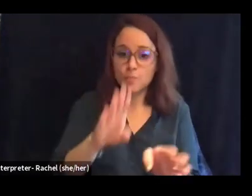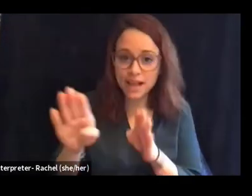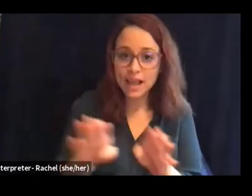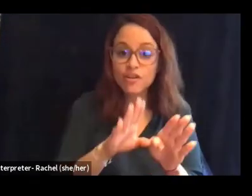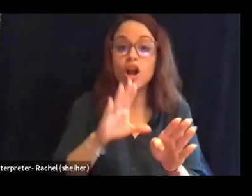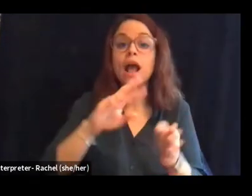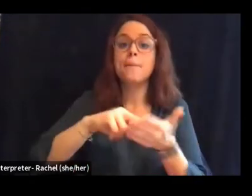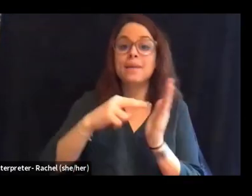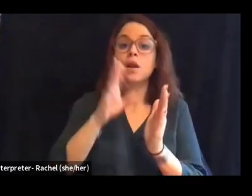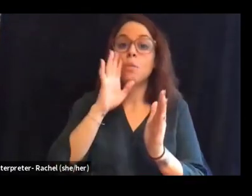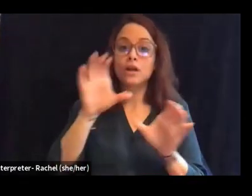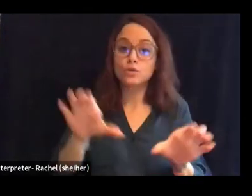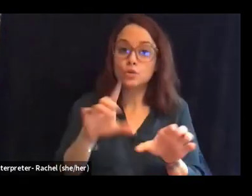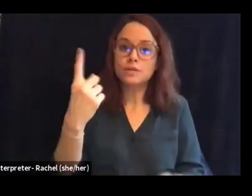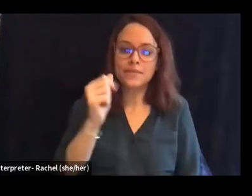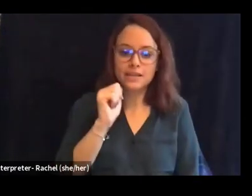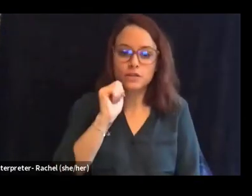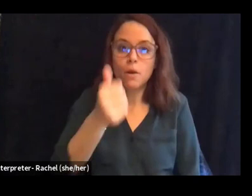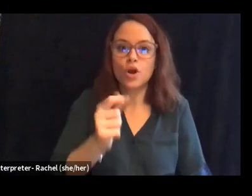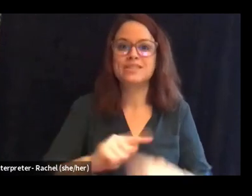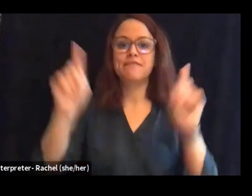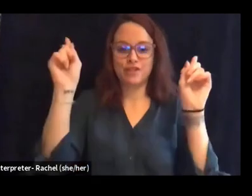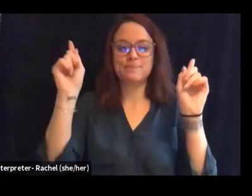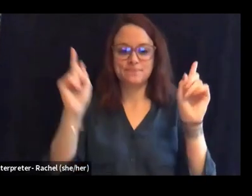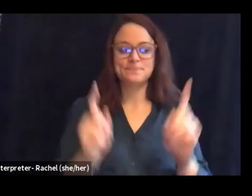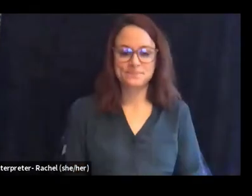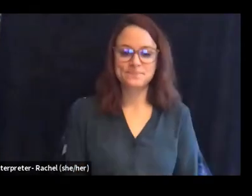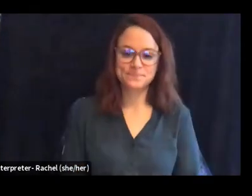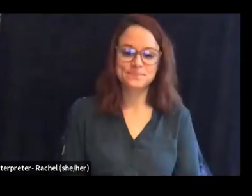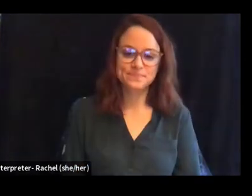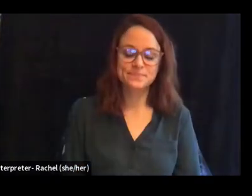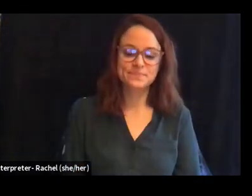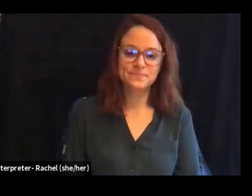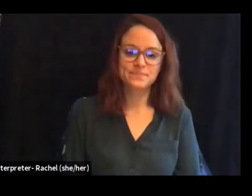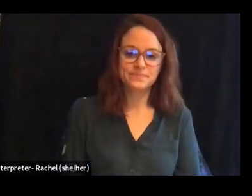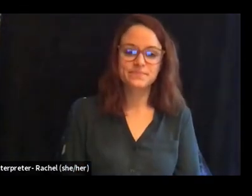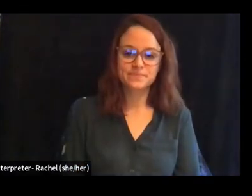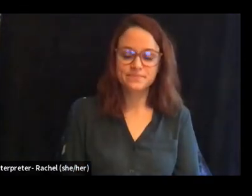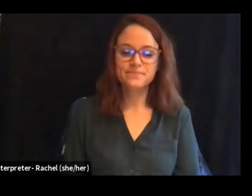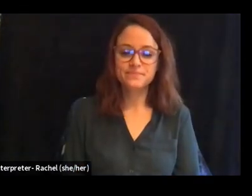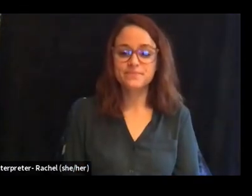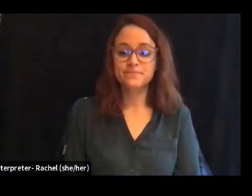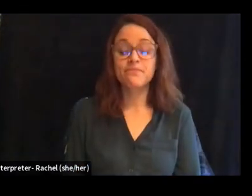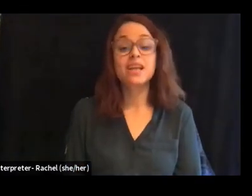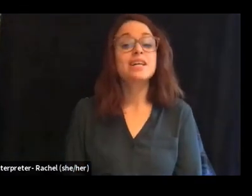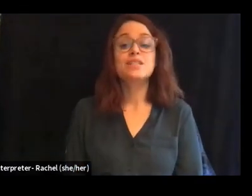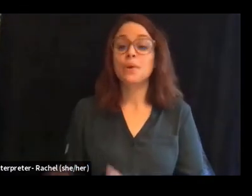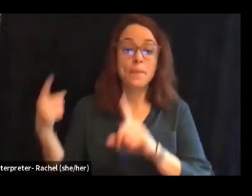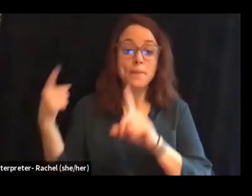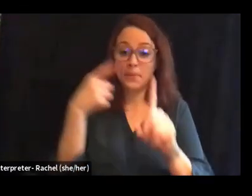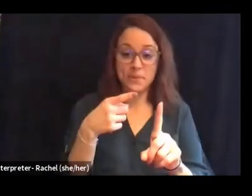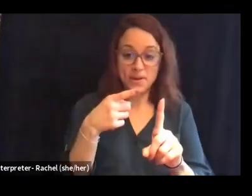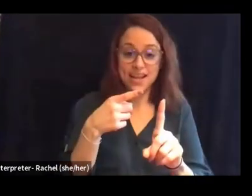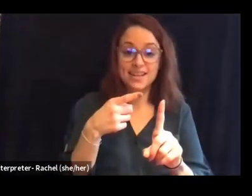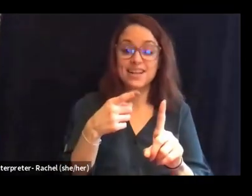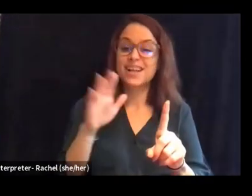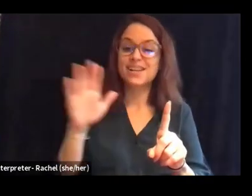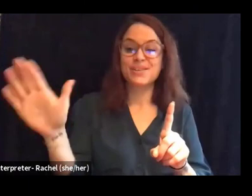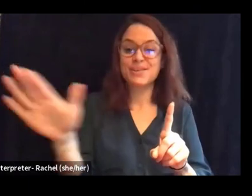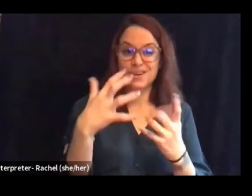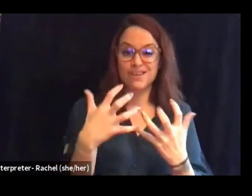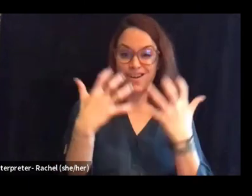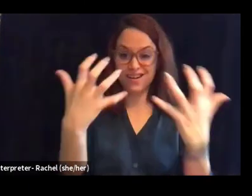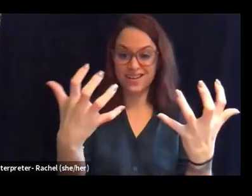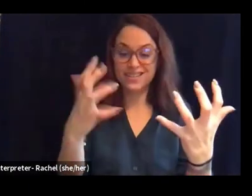that's the whole goal, is to get your customers, or your target market, I should say, to do something that they're not doing